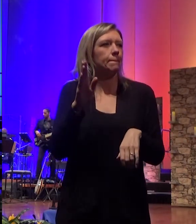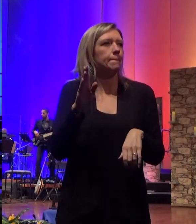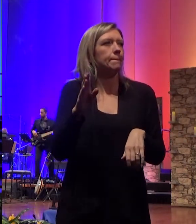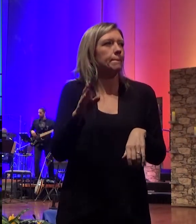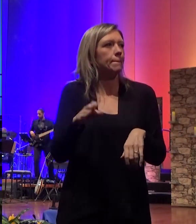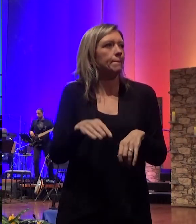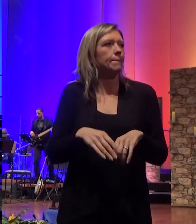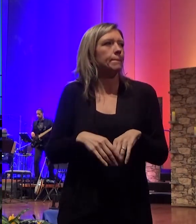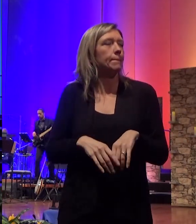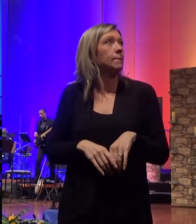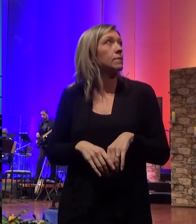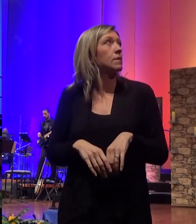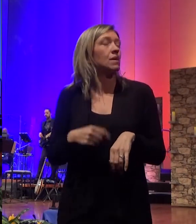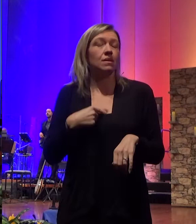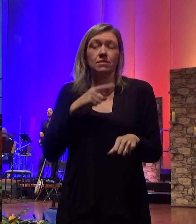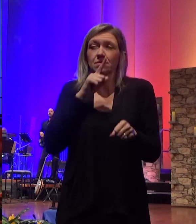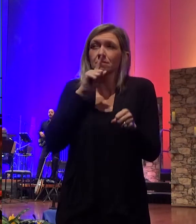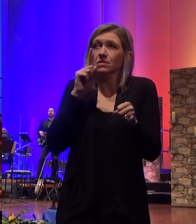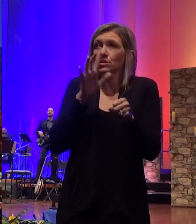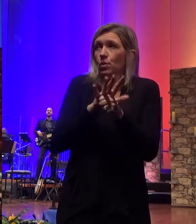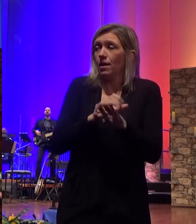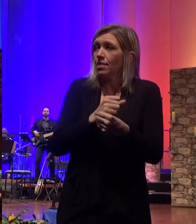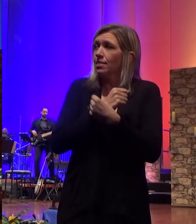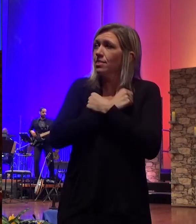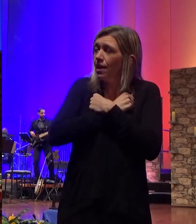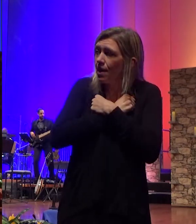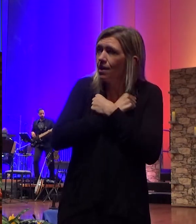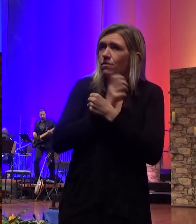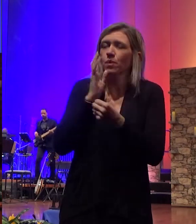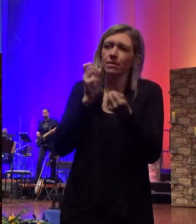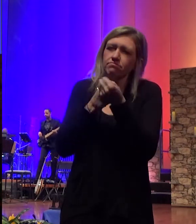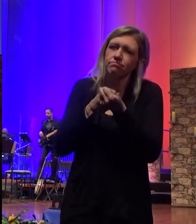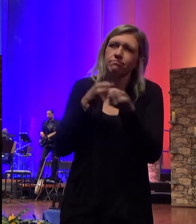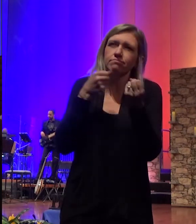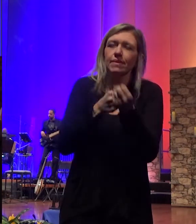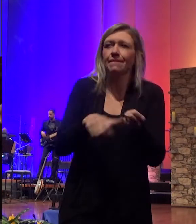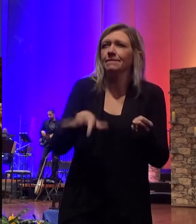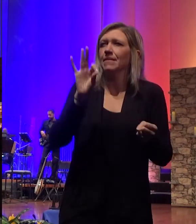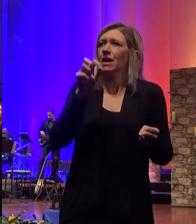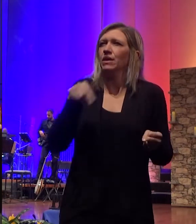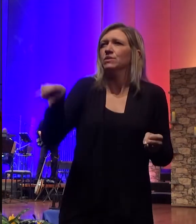days. I swear that love will find you in your